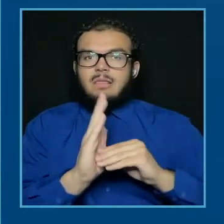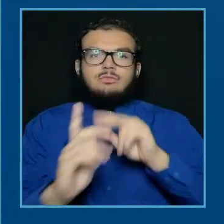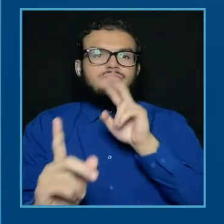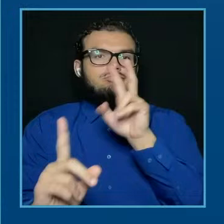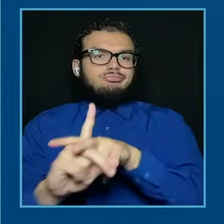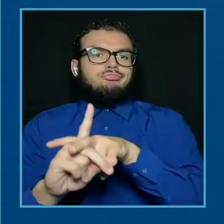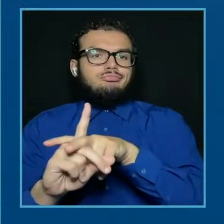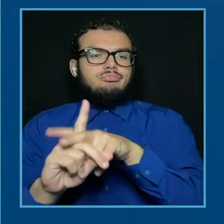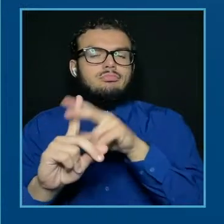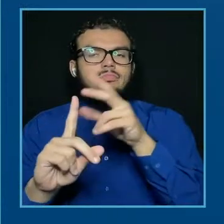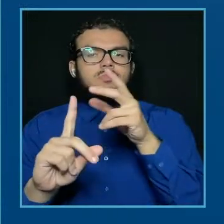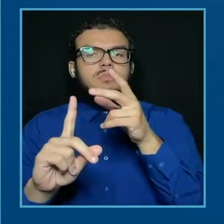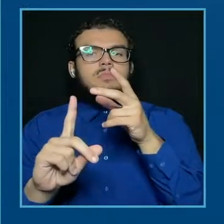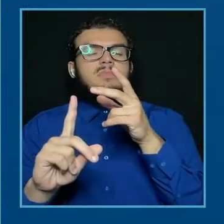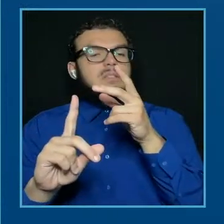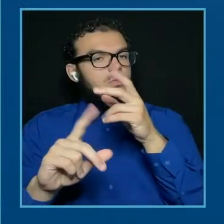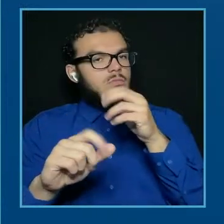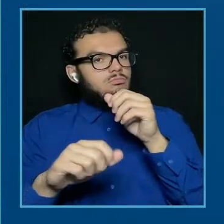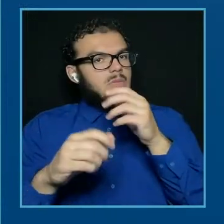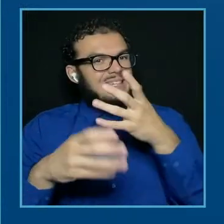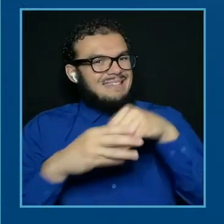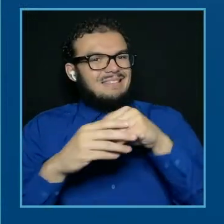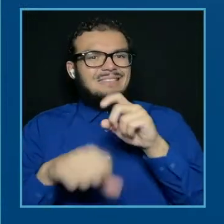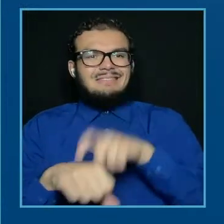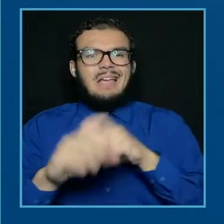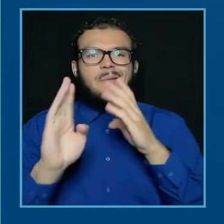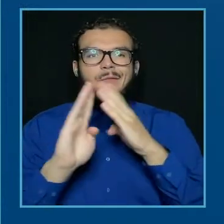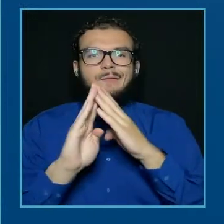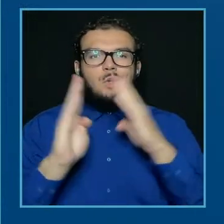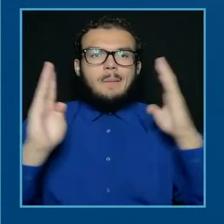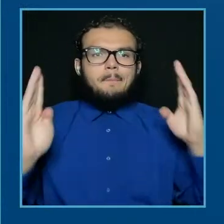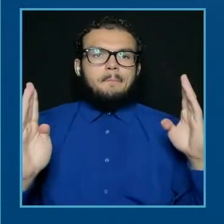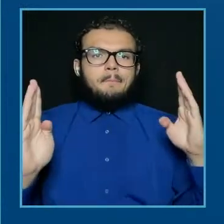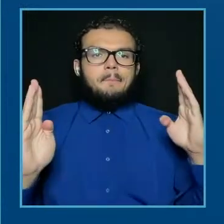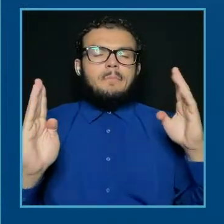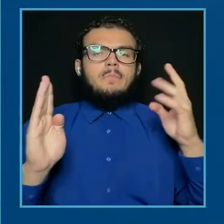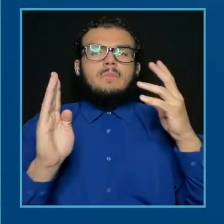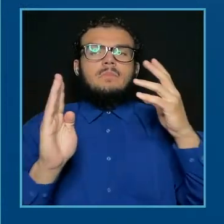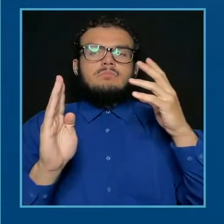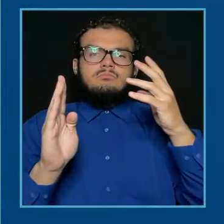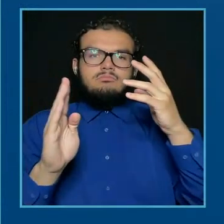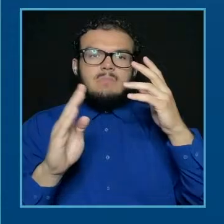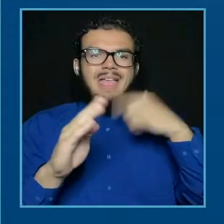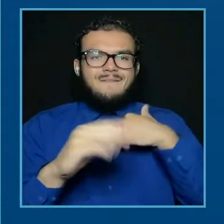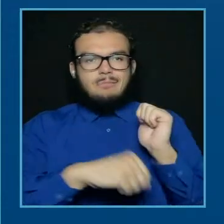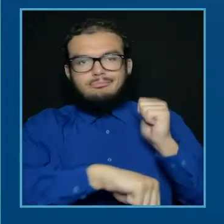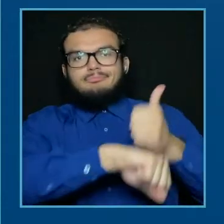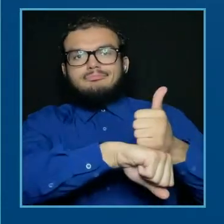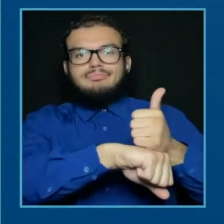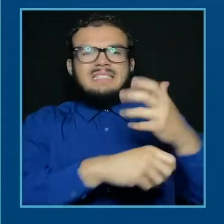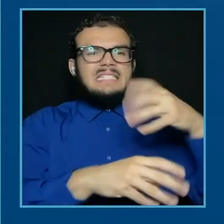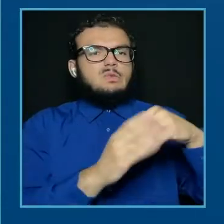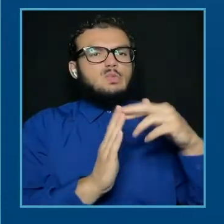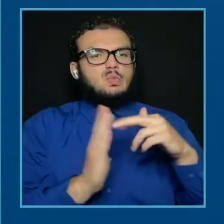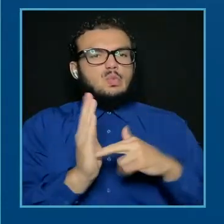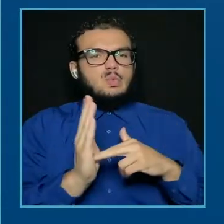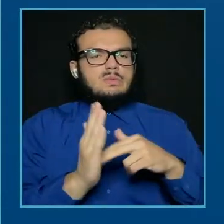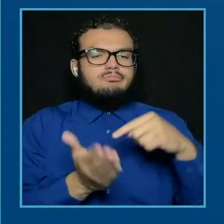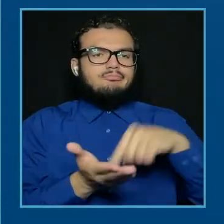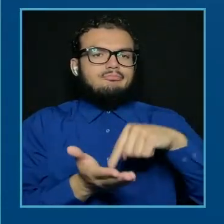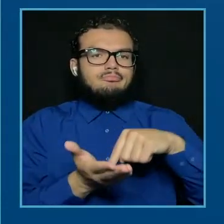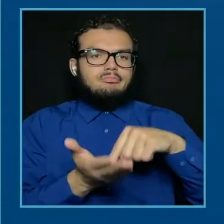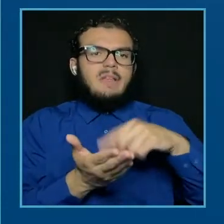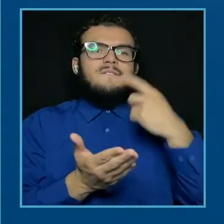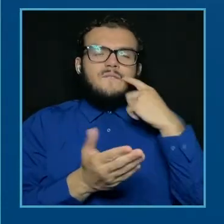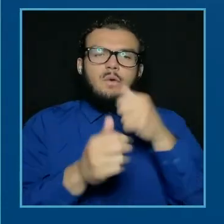the time frame of that is stated within the rules for doing